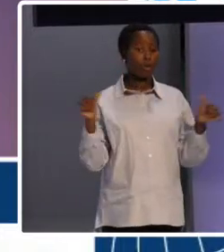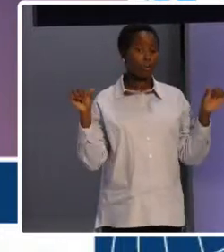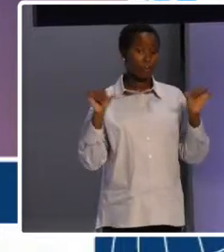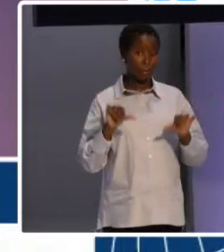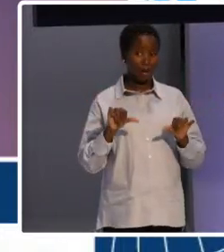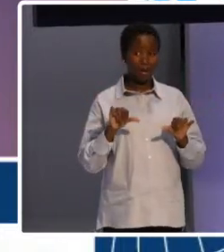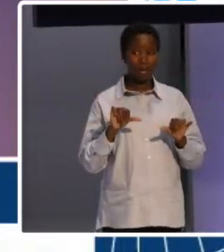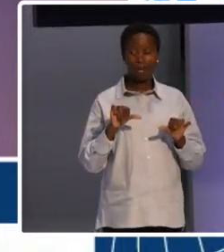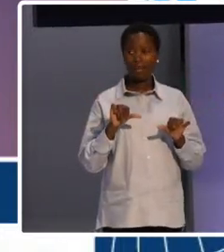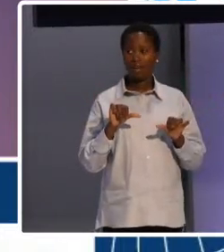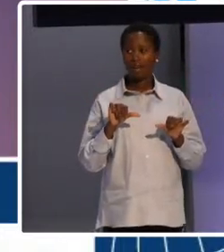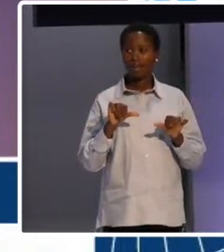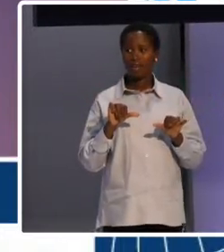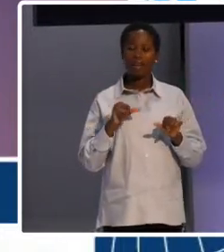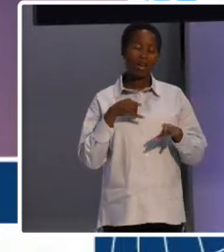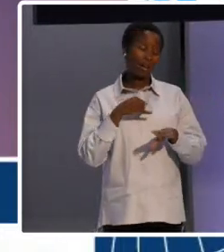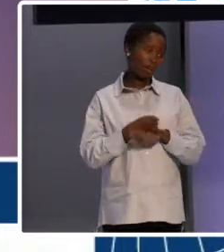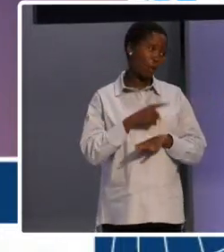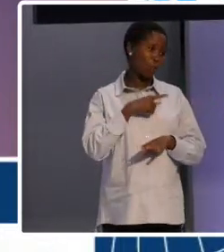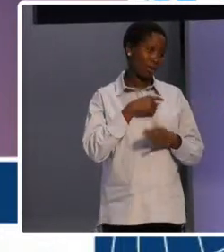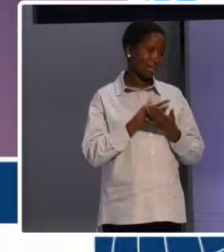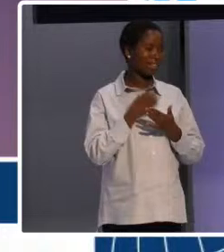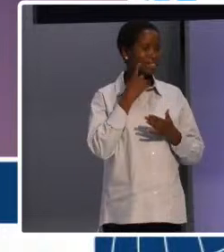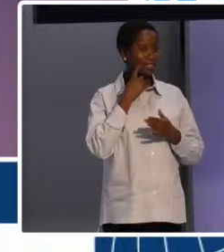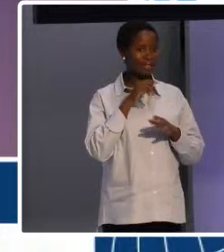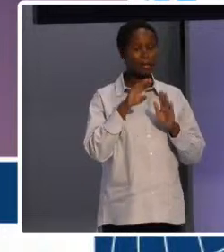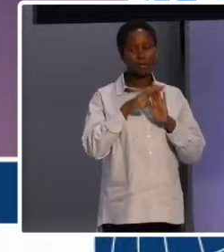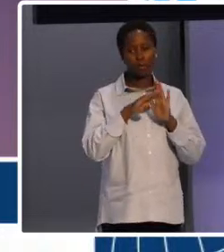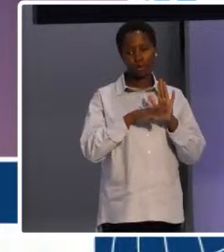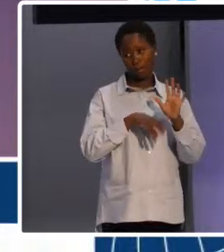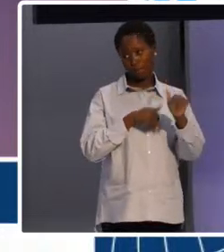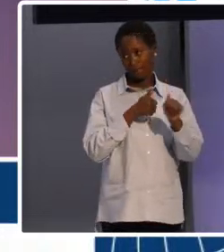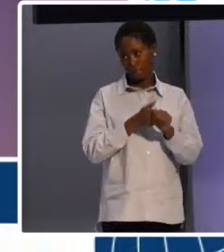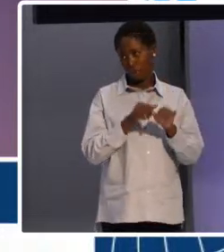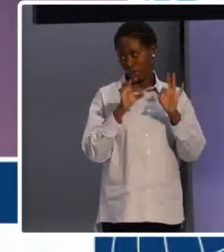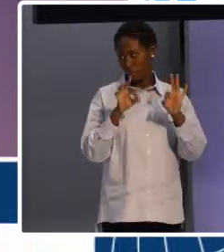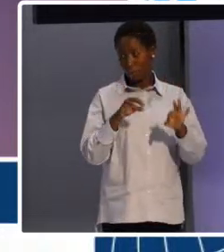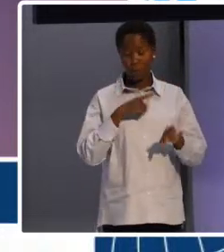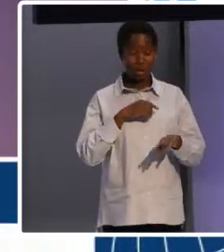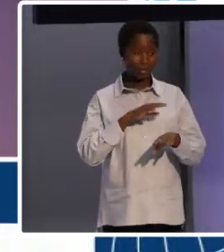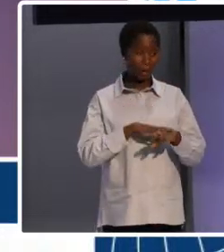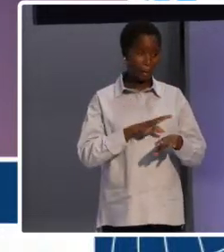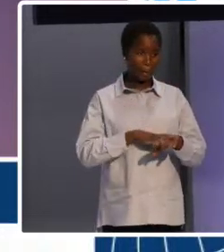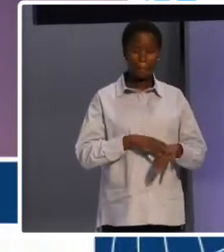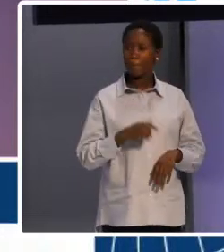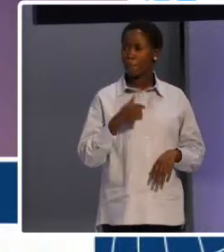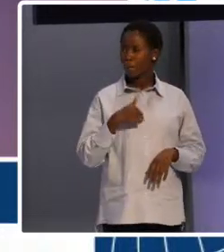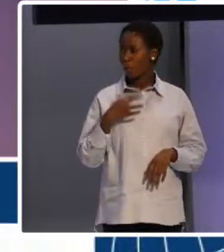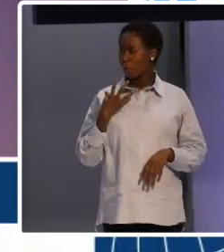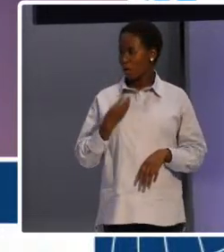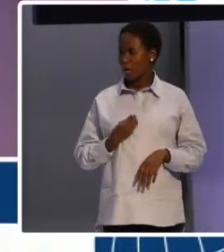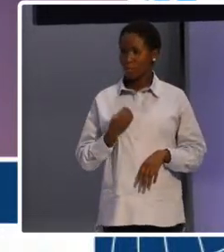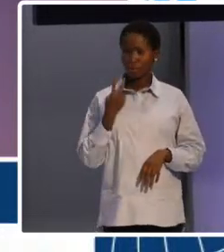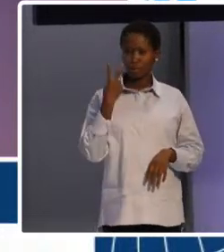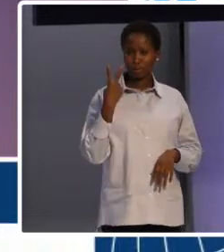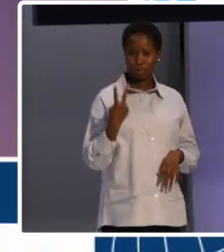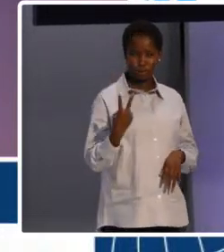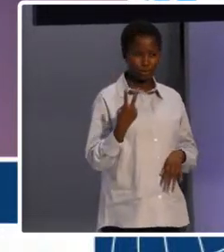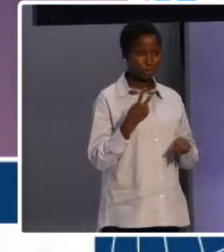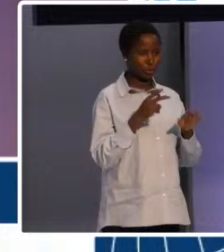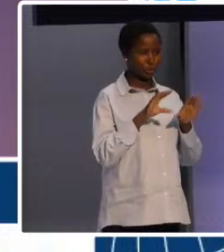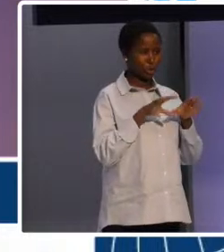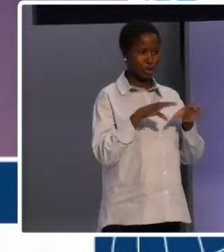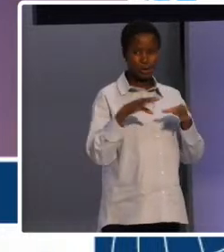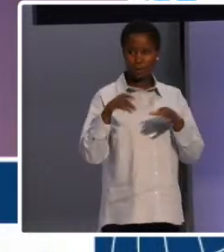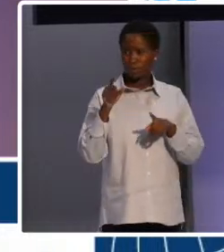that we stay on top of the program. In terms of time, I've got two of the commissioners who are insisting. You